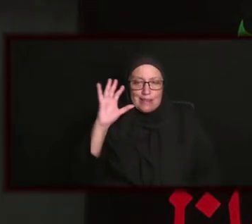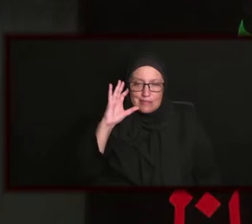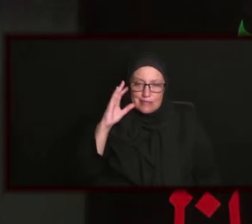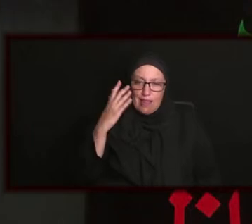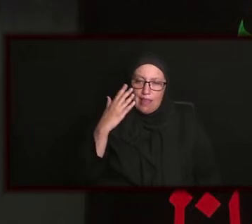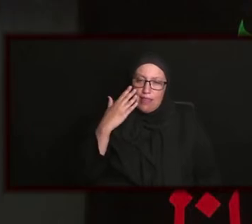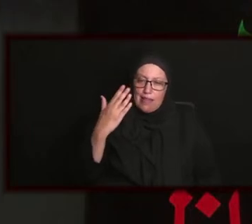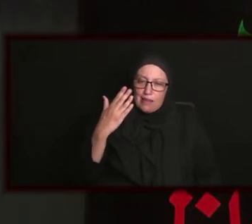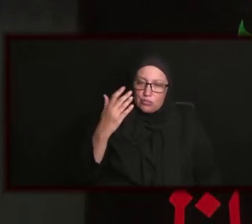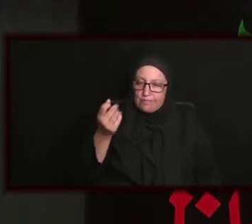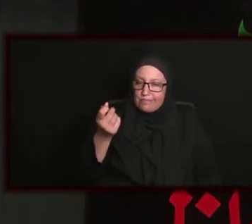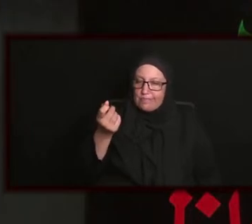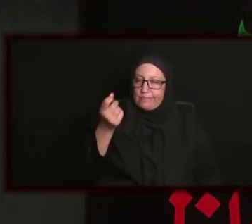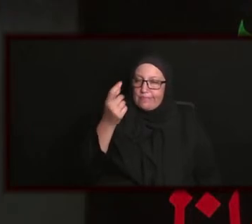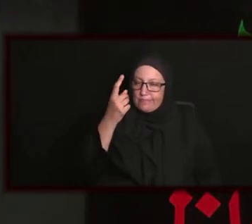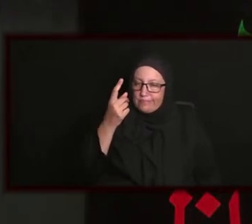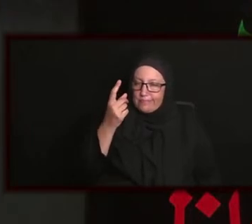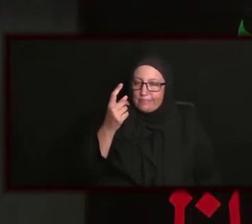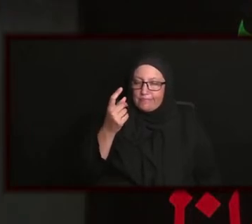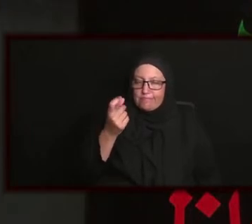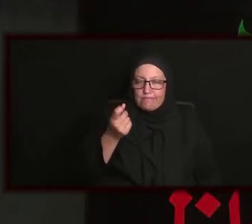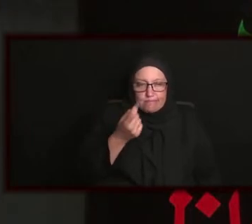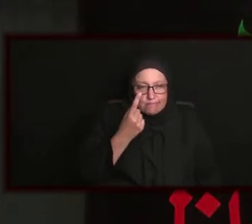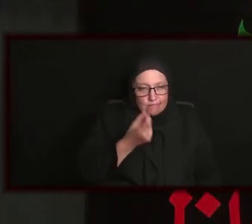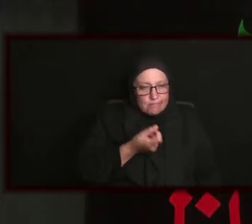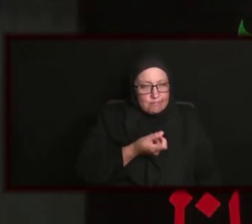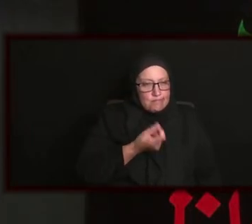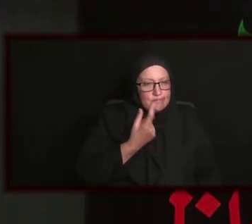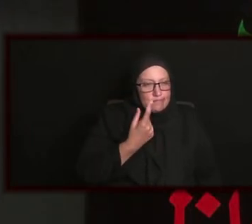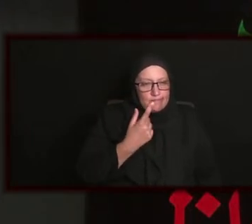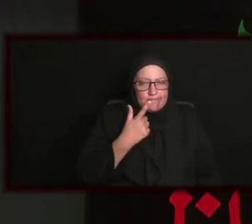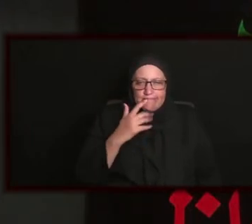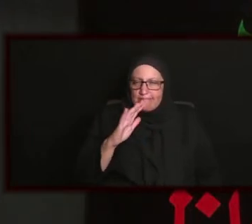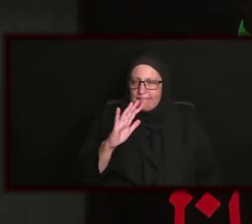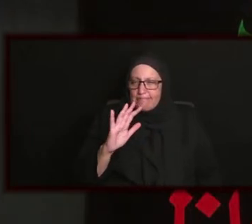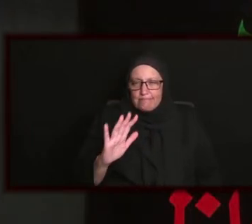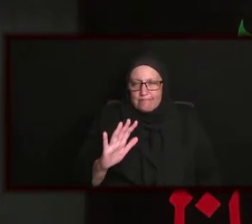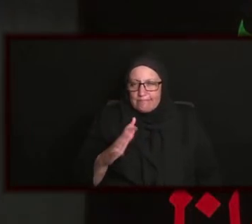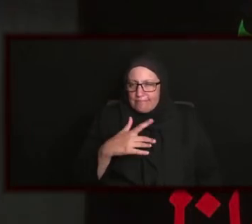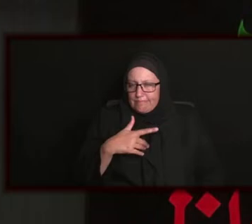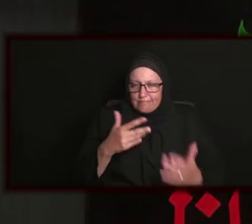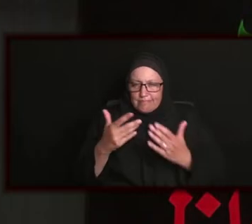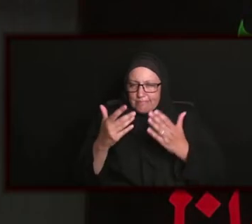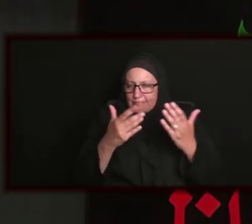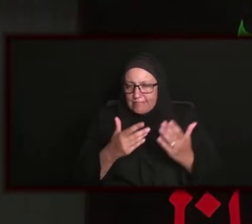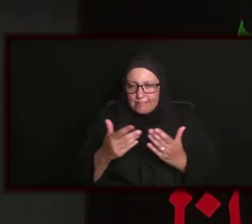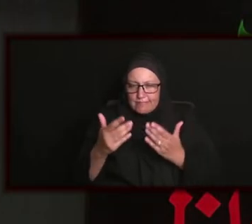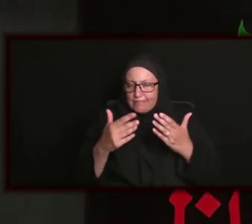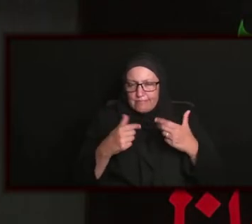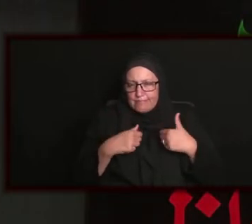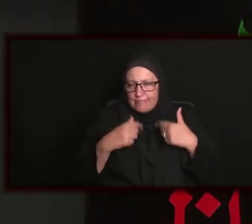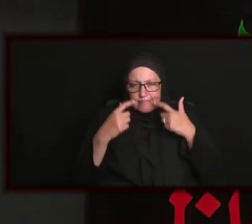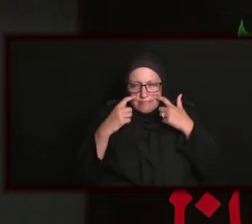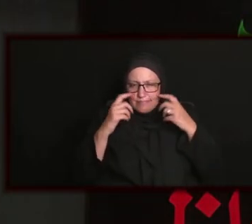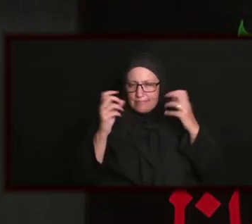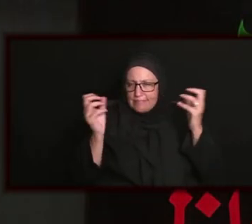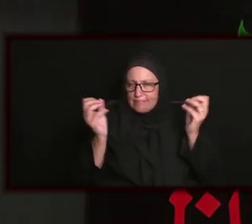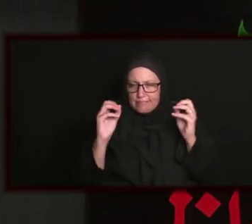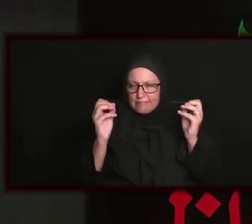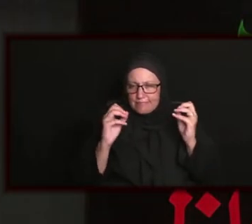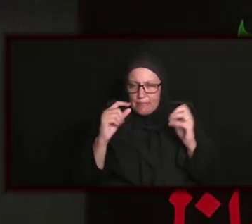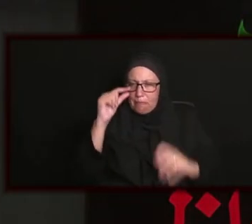that he knows the ins and outs of the creation. And he says, really, I've studied and I don't see much purpose in my life or meaning in my